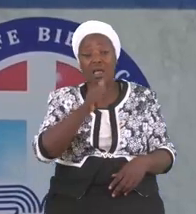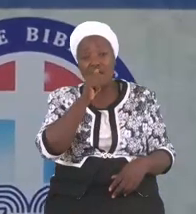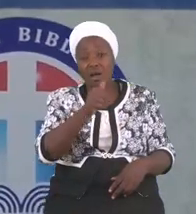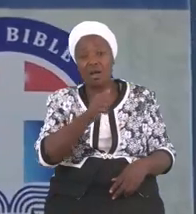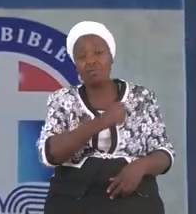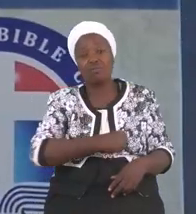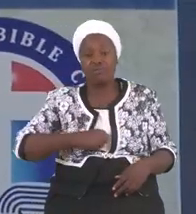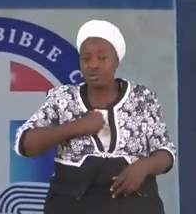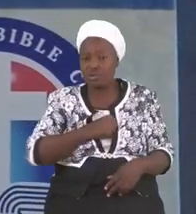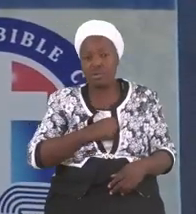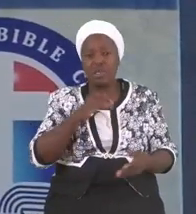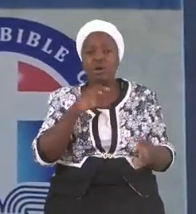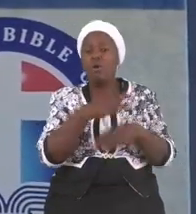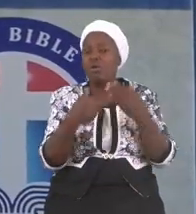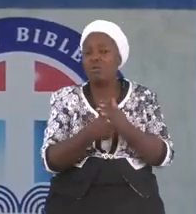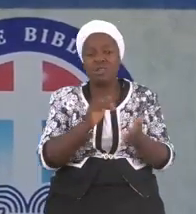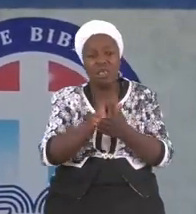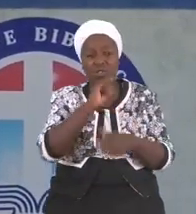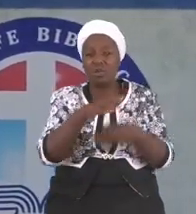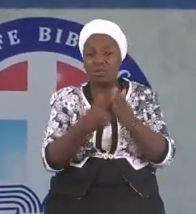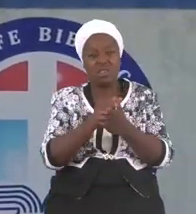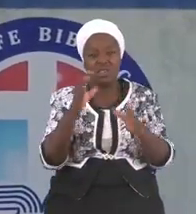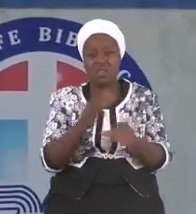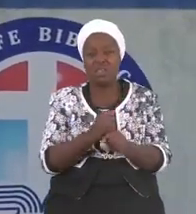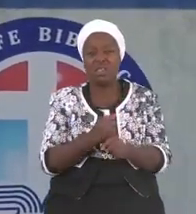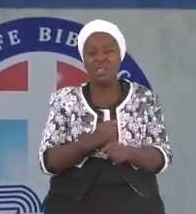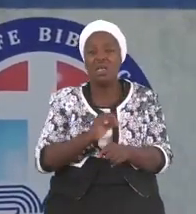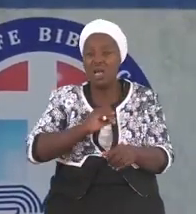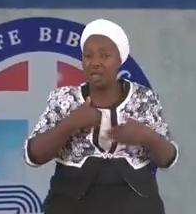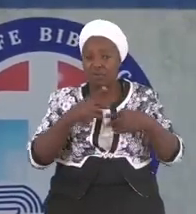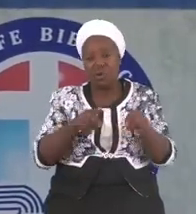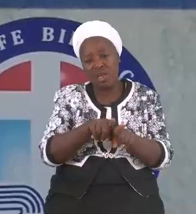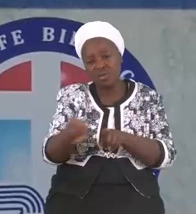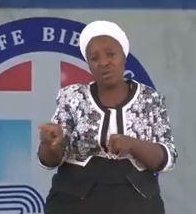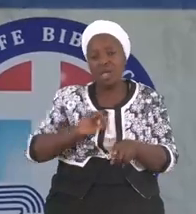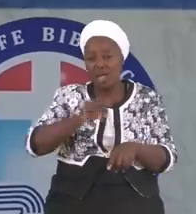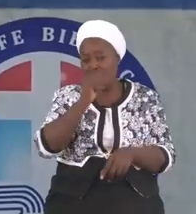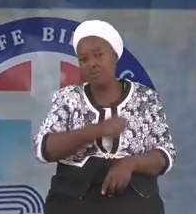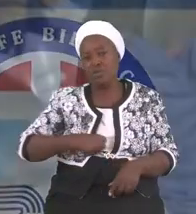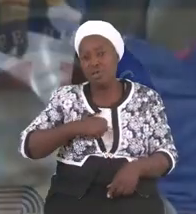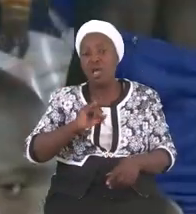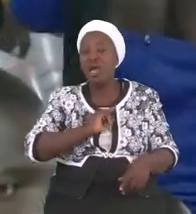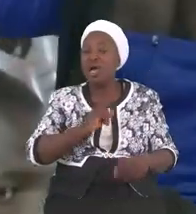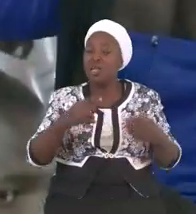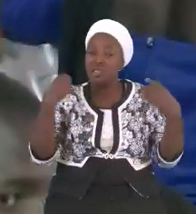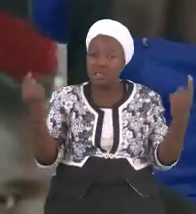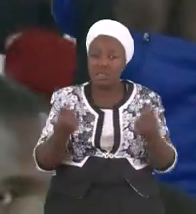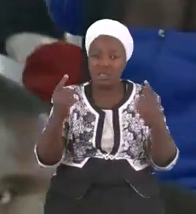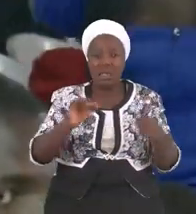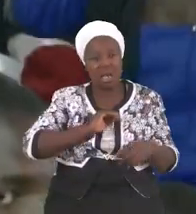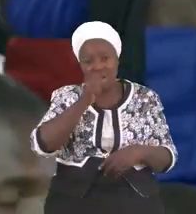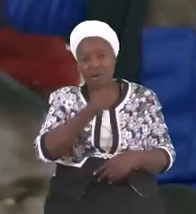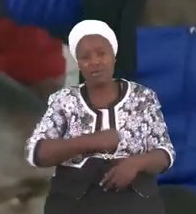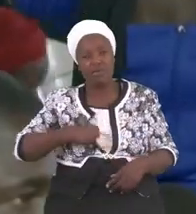all it takes. I've gone astray. I am sorry. I sinned. I am sorry. I